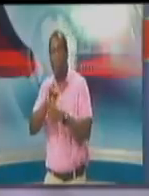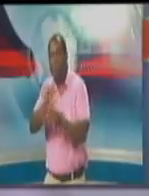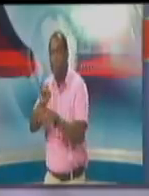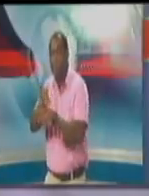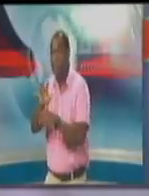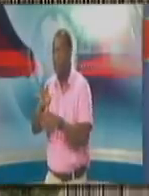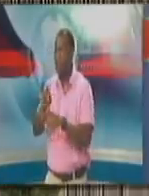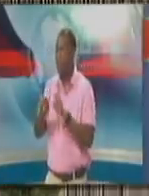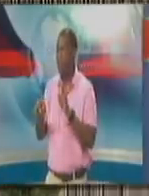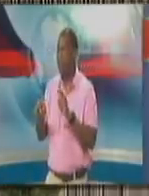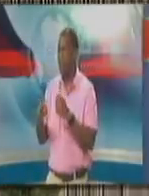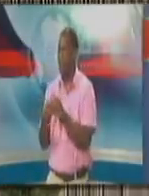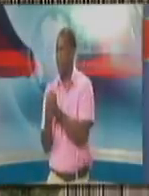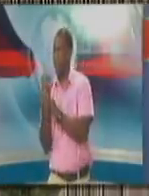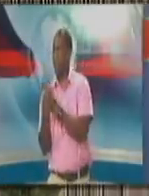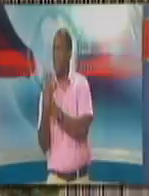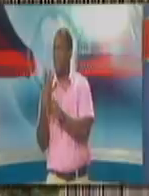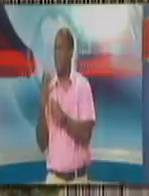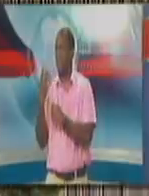time.